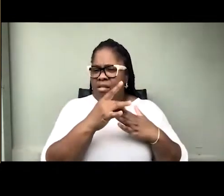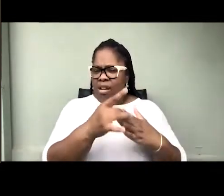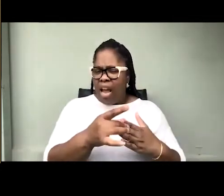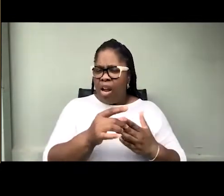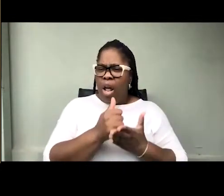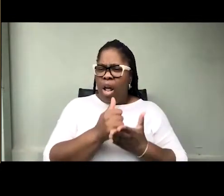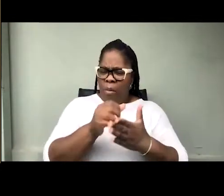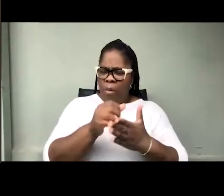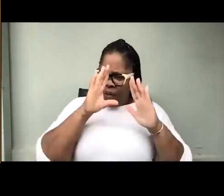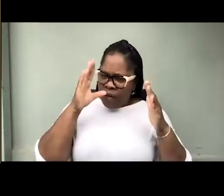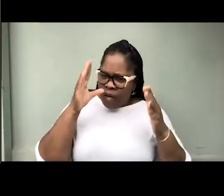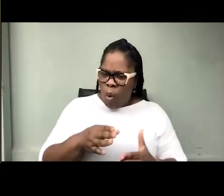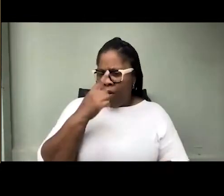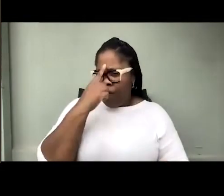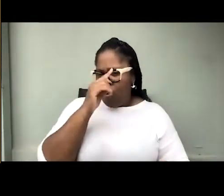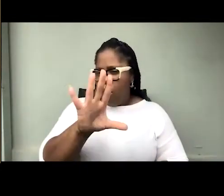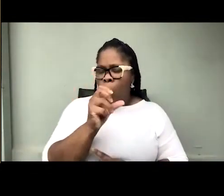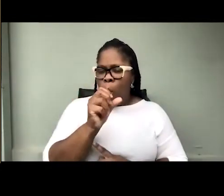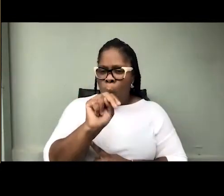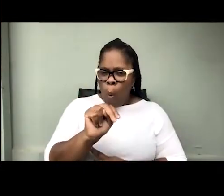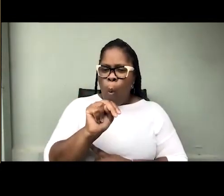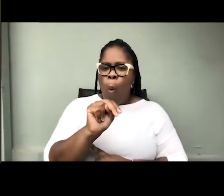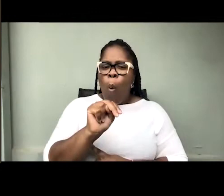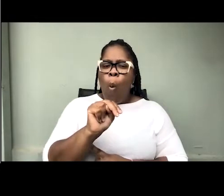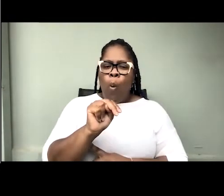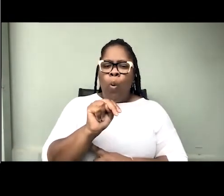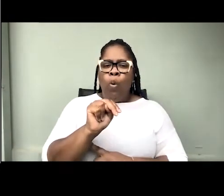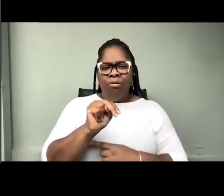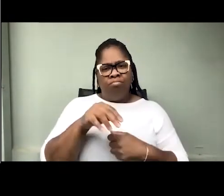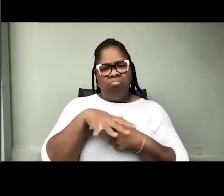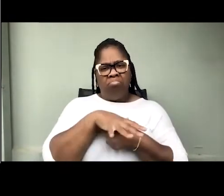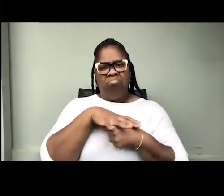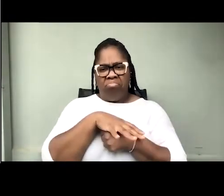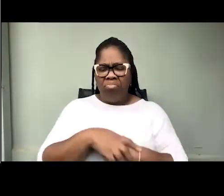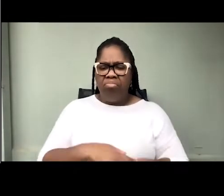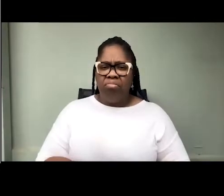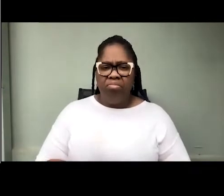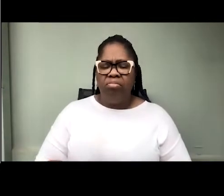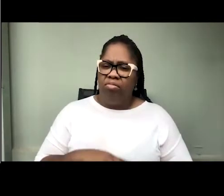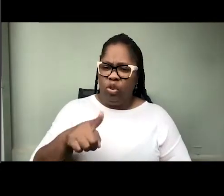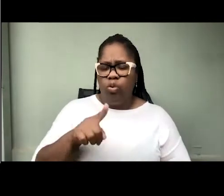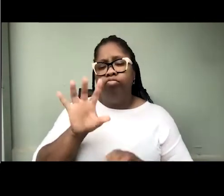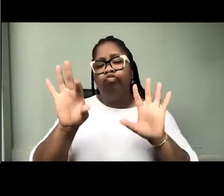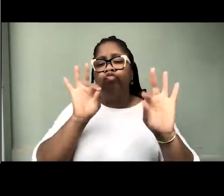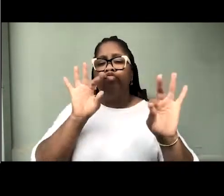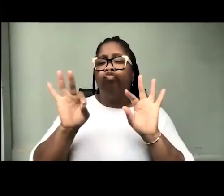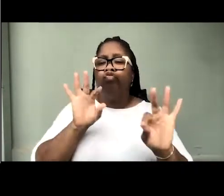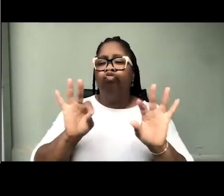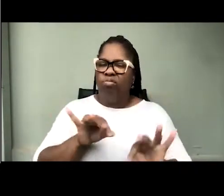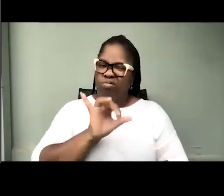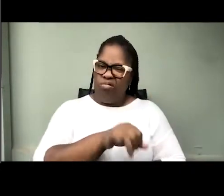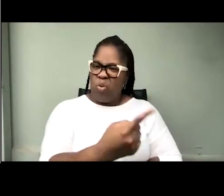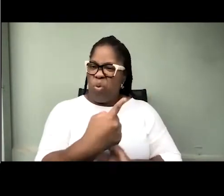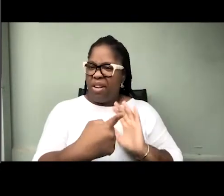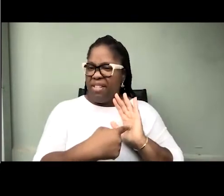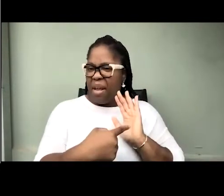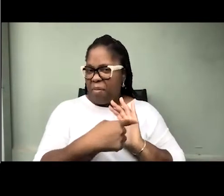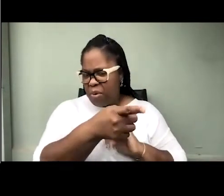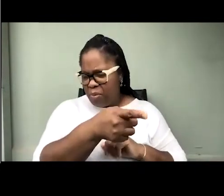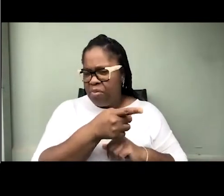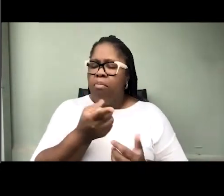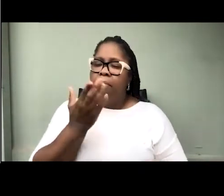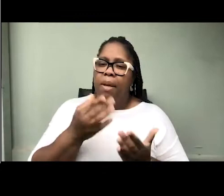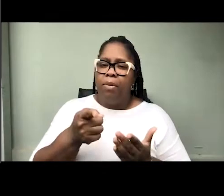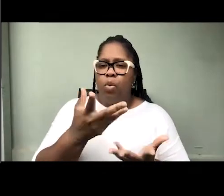focus for your own county master plan for aging. And so you would go through, and this is one example, let's say you decided that you wanted to